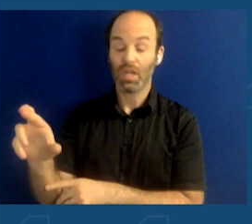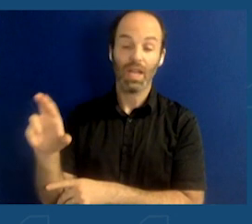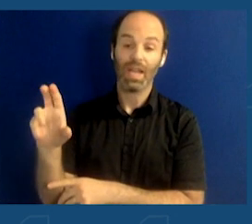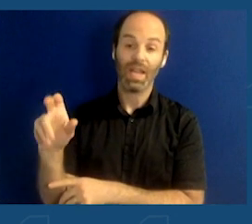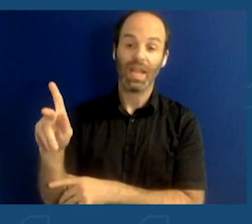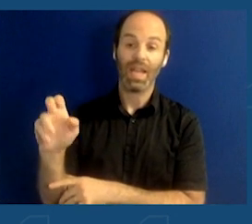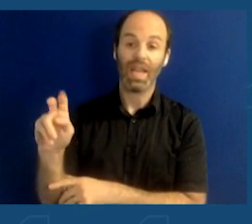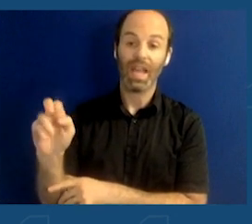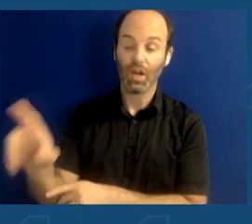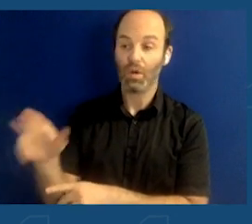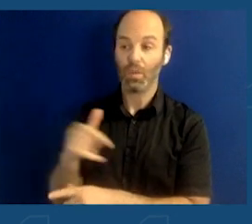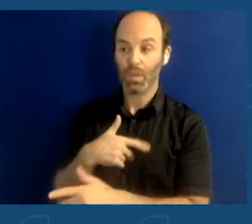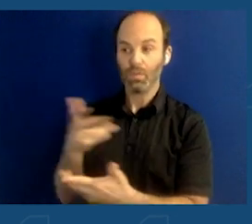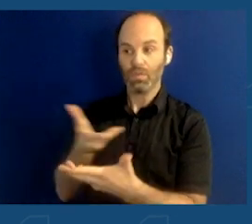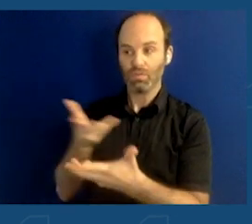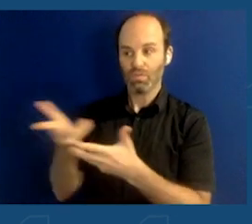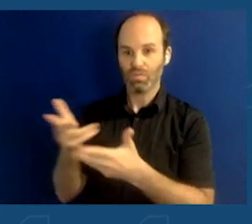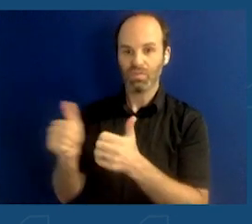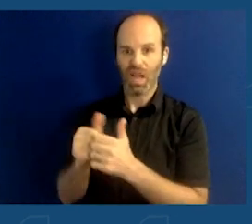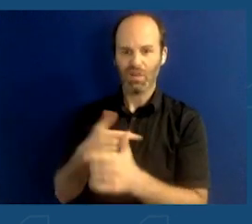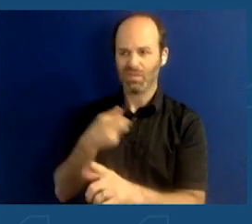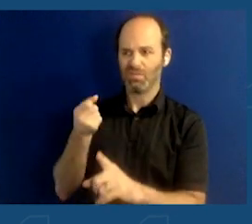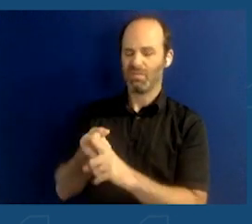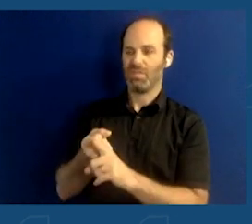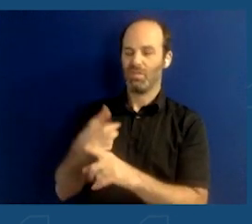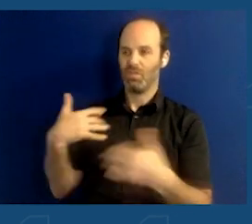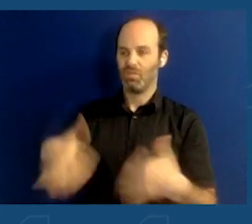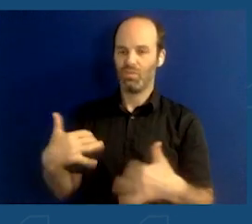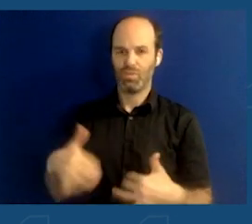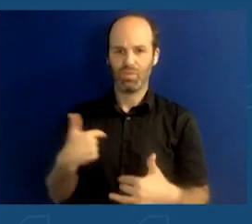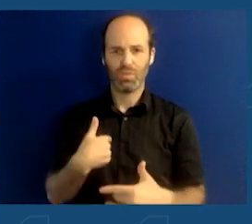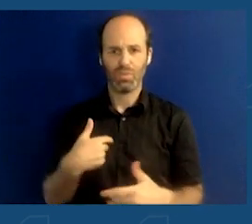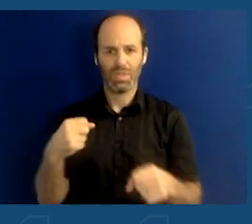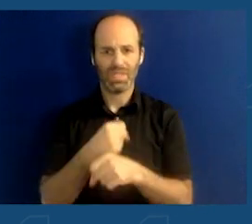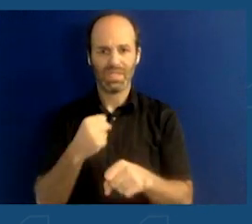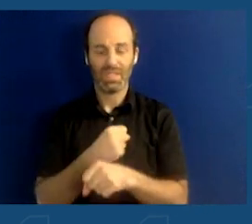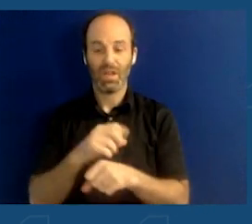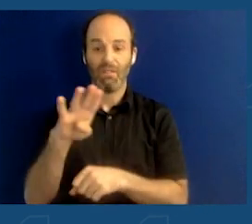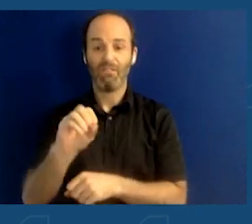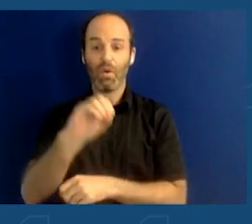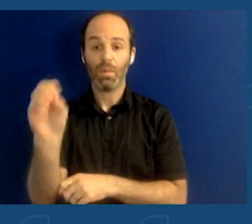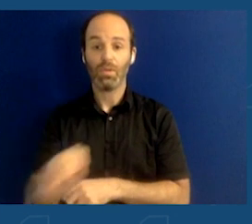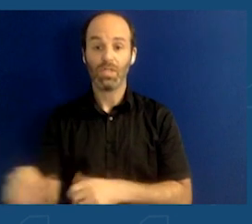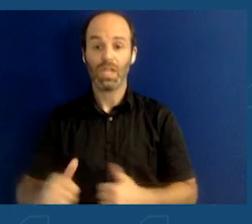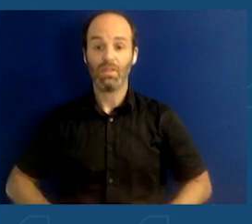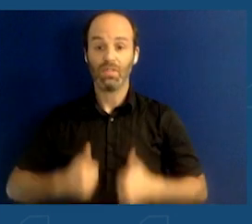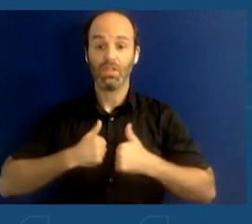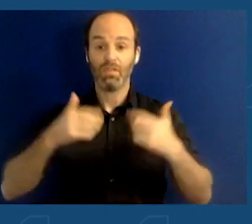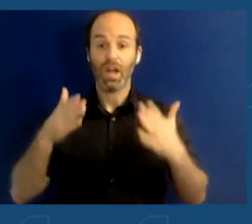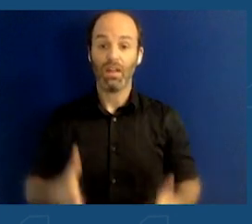statistic. This was a number of years ago. 40% of New York Holocaust survivors live in poverty.